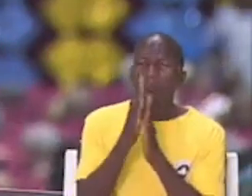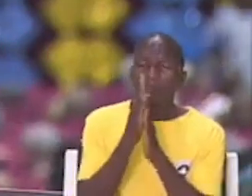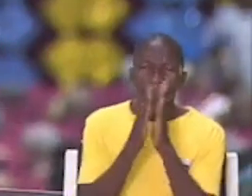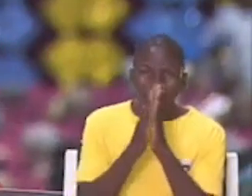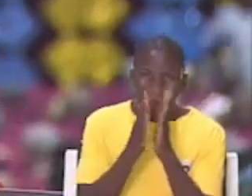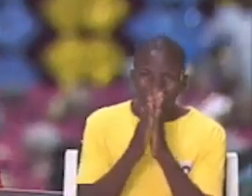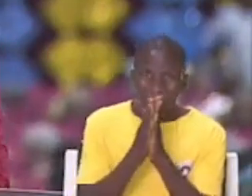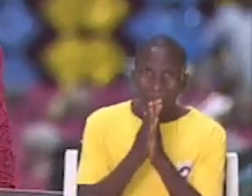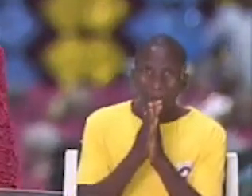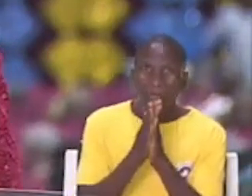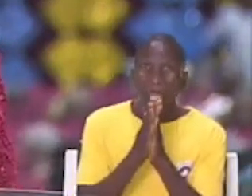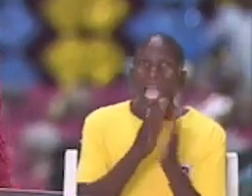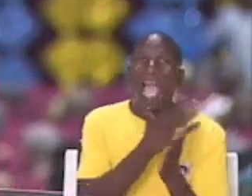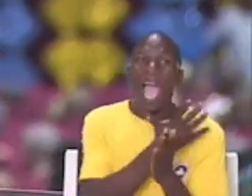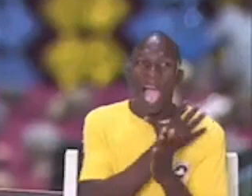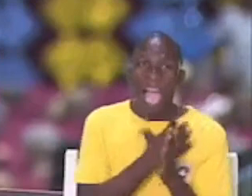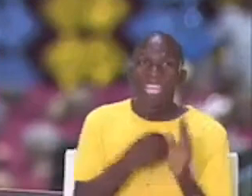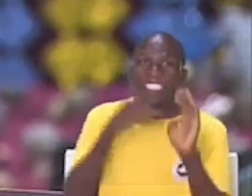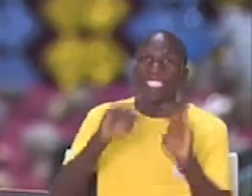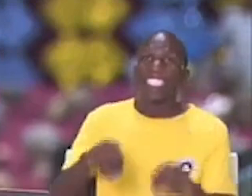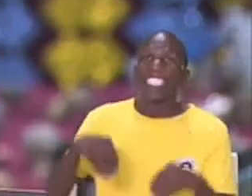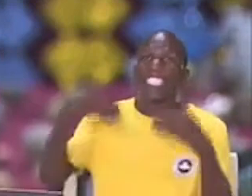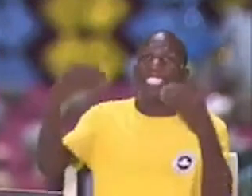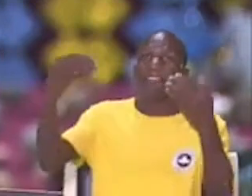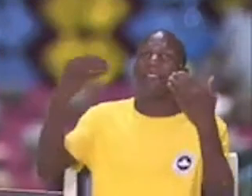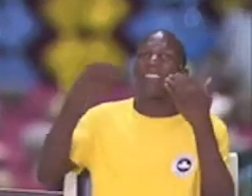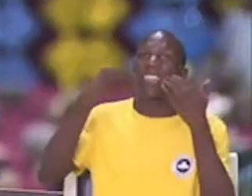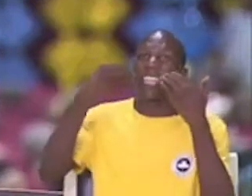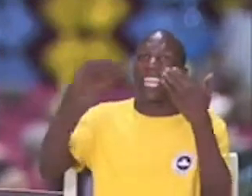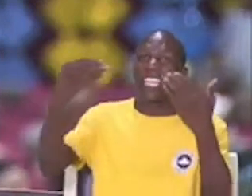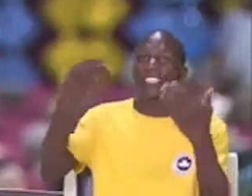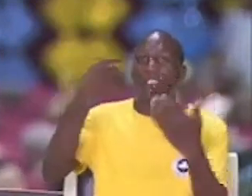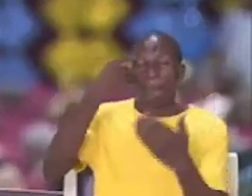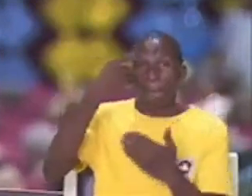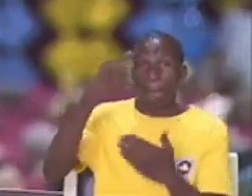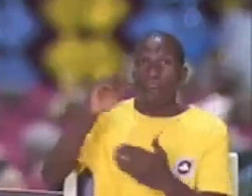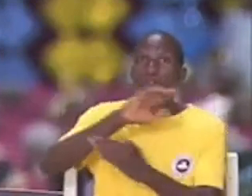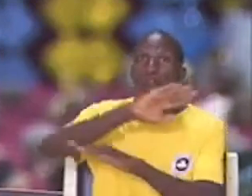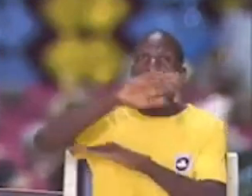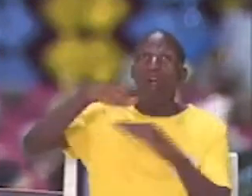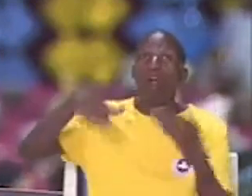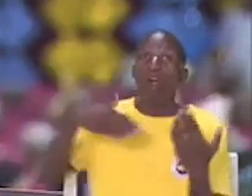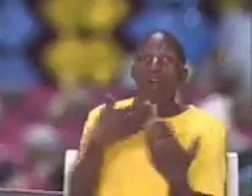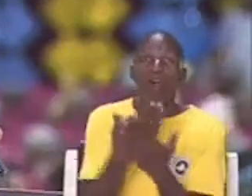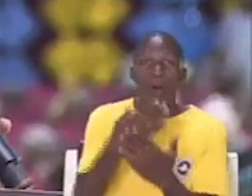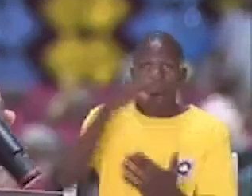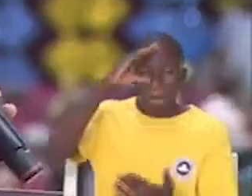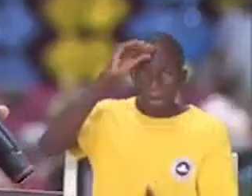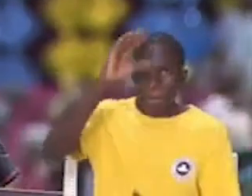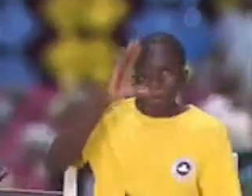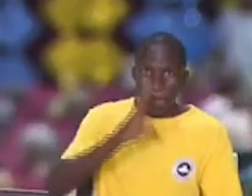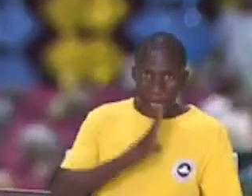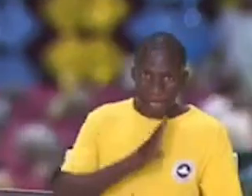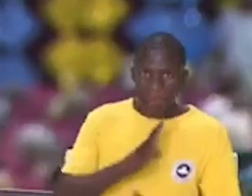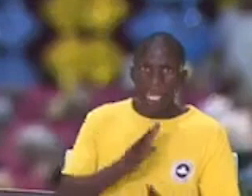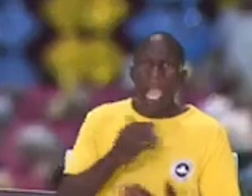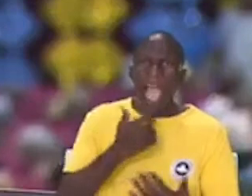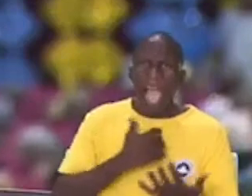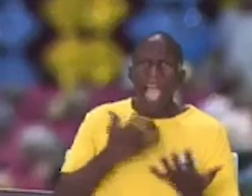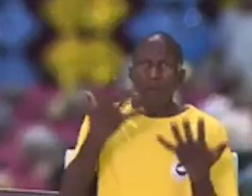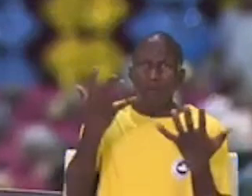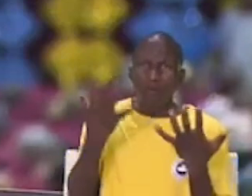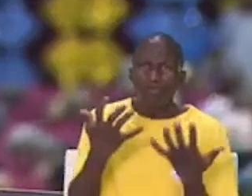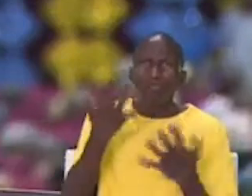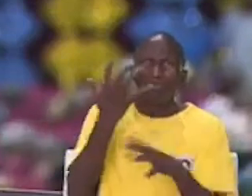intercede, and give thanks for all men. So I want to implore you